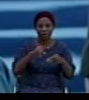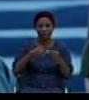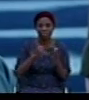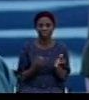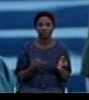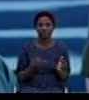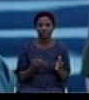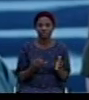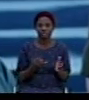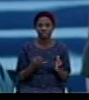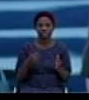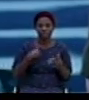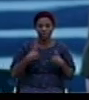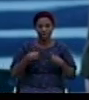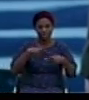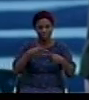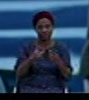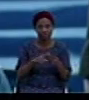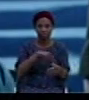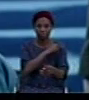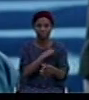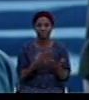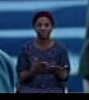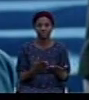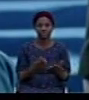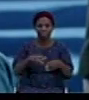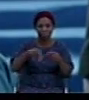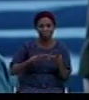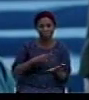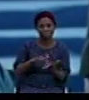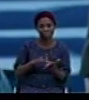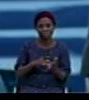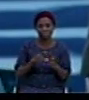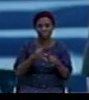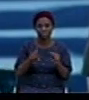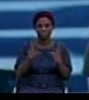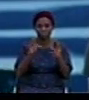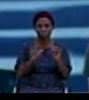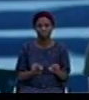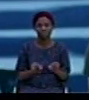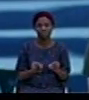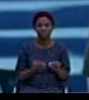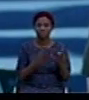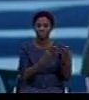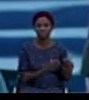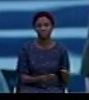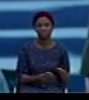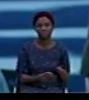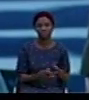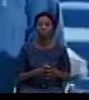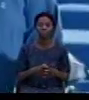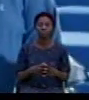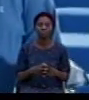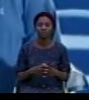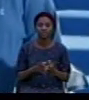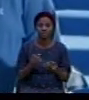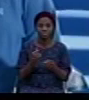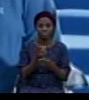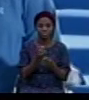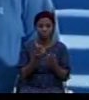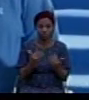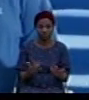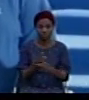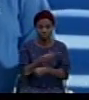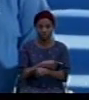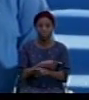stop. So yesterday, as man of God was praying, she said that she wants to go to front, where we are sitting at back. You